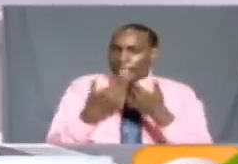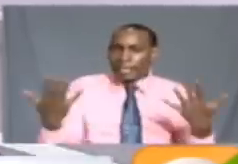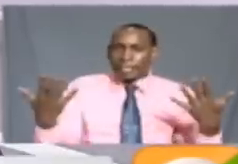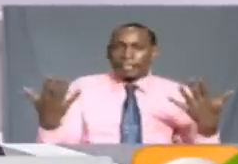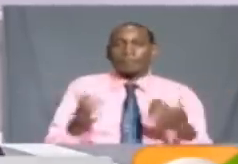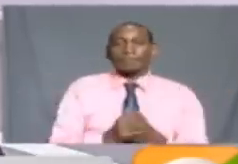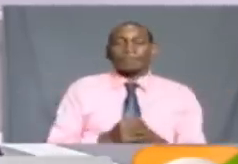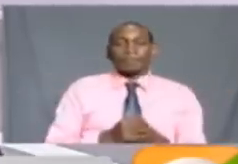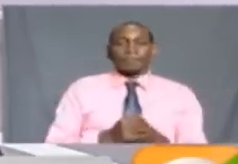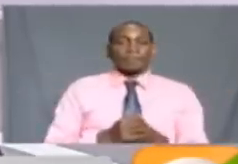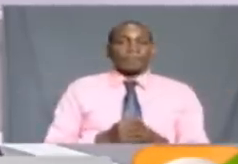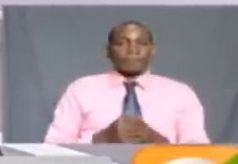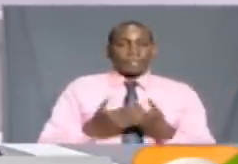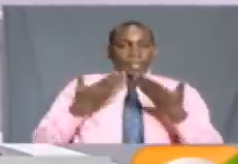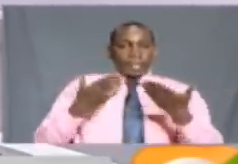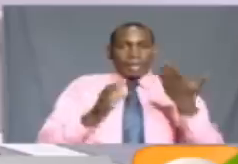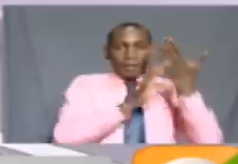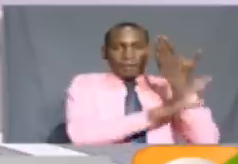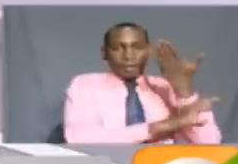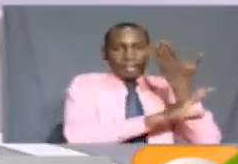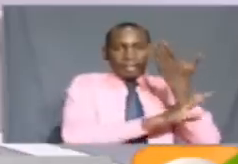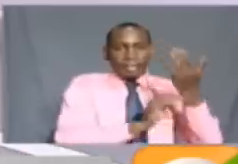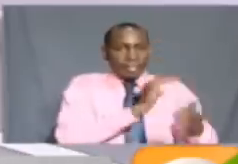Yeah. Mm-hmm. Now, for countries like